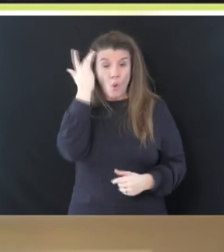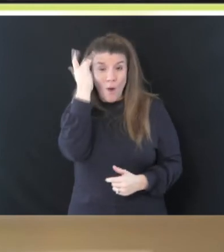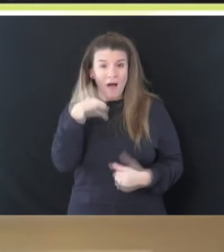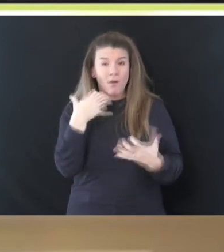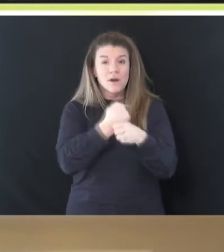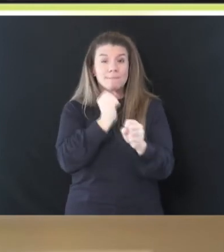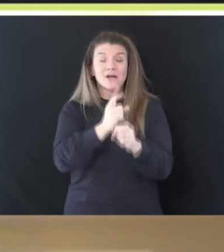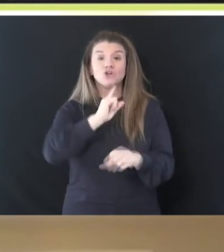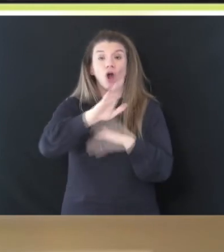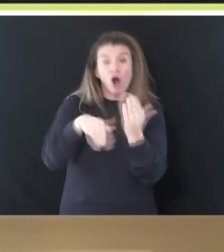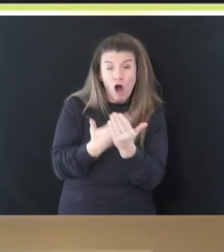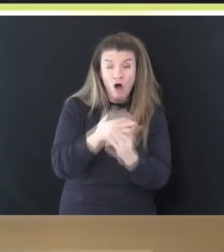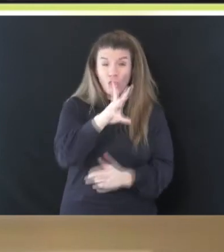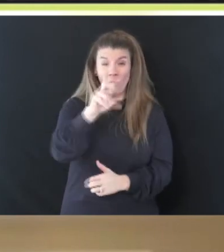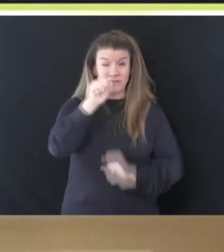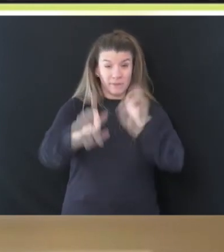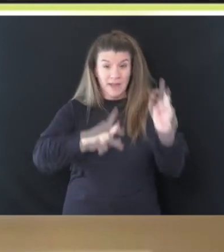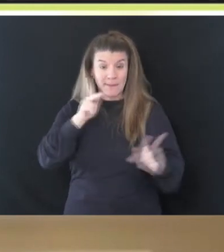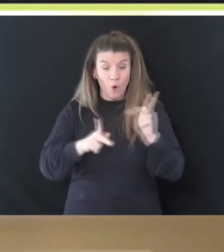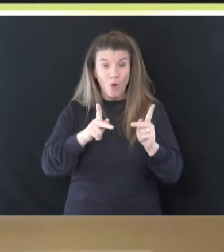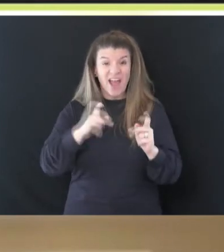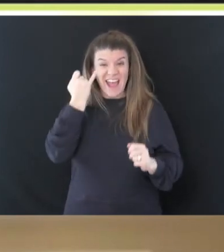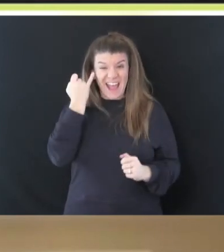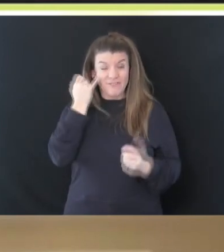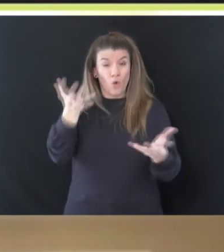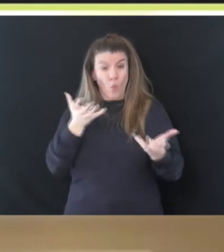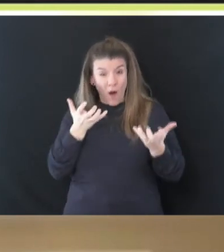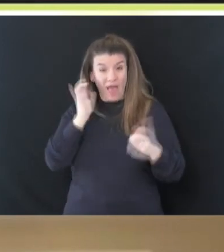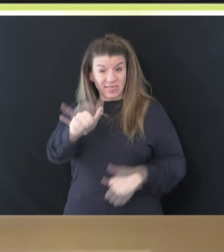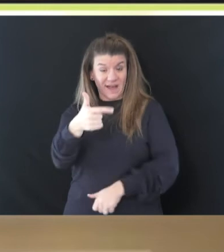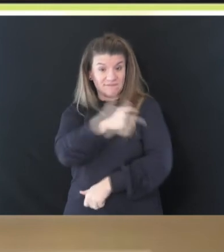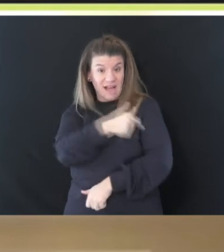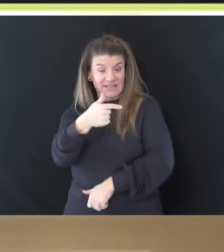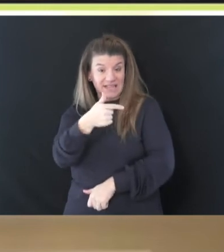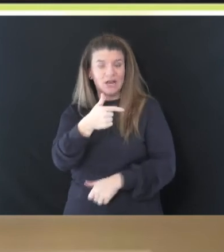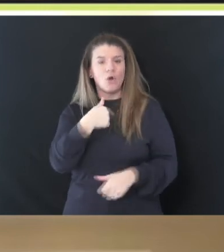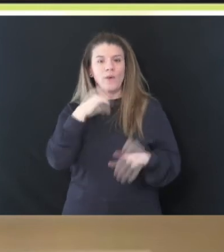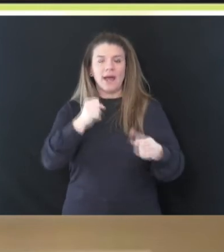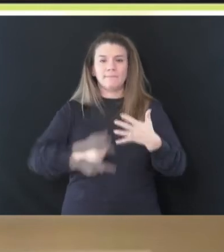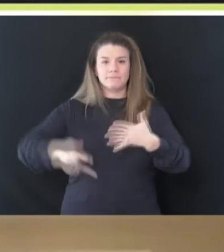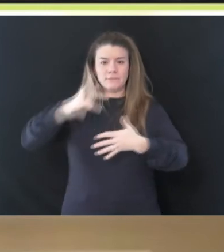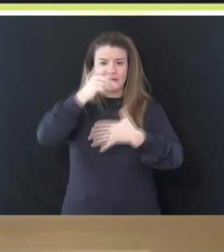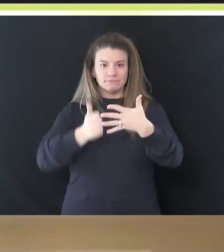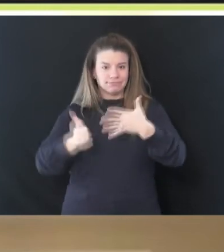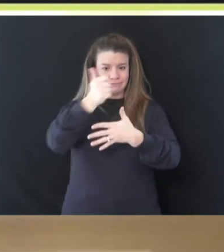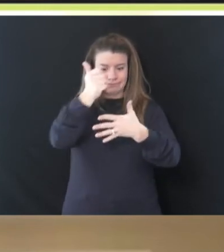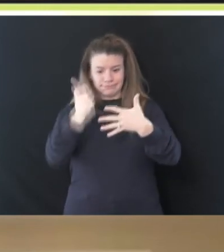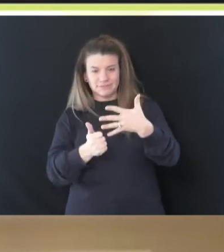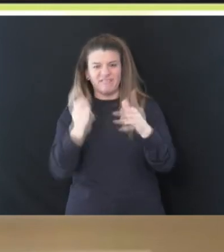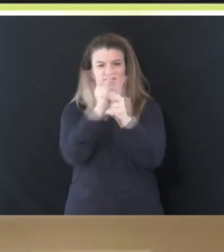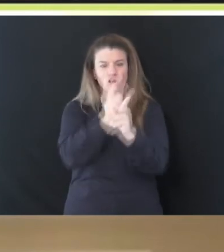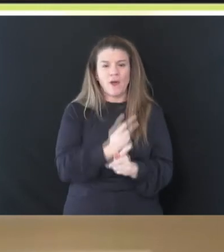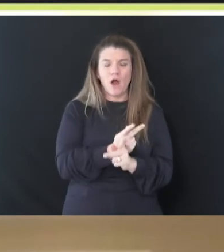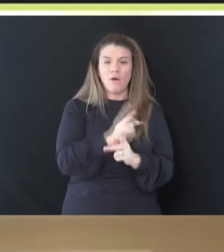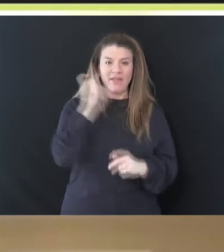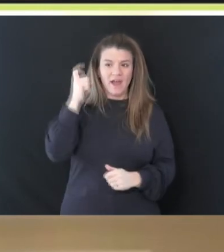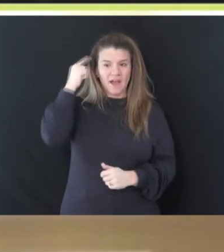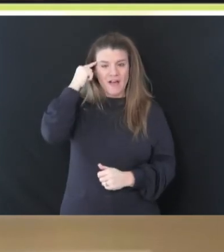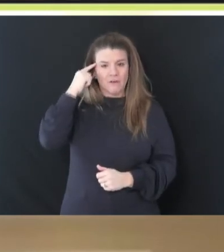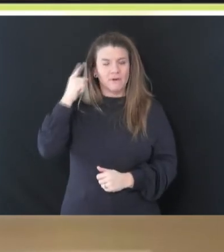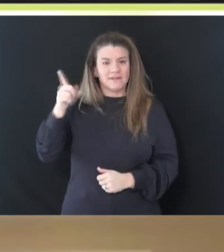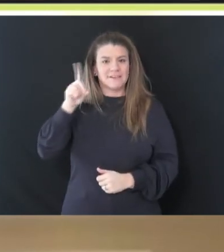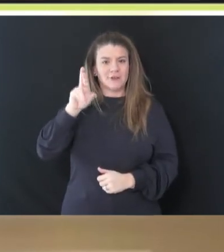West Virginians out there that want this vaccine, so we can prioritize based on those things that the Governor and Clay Marshall